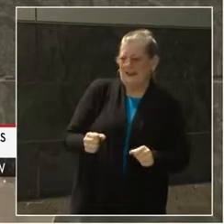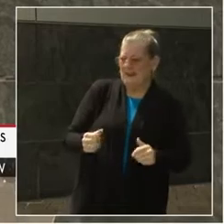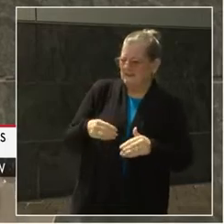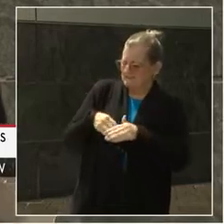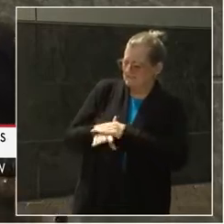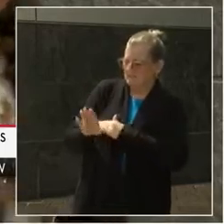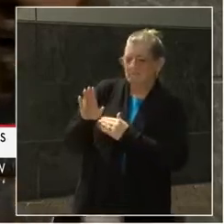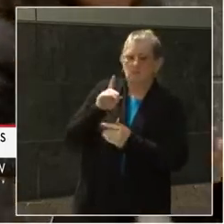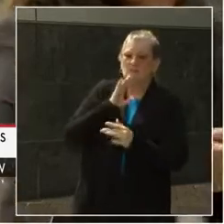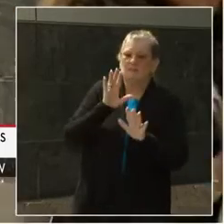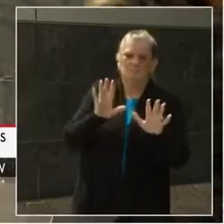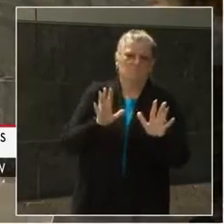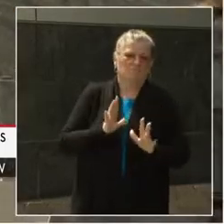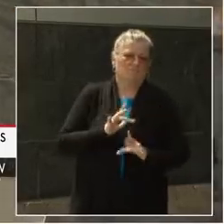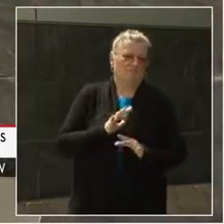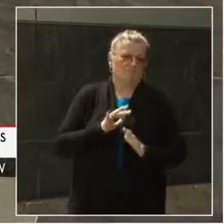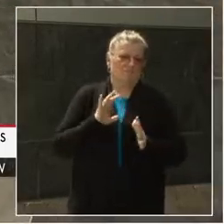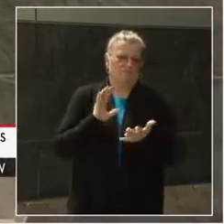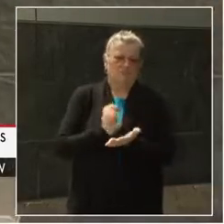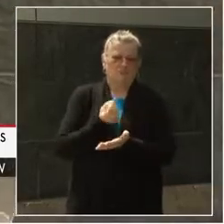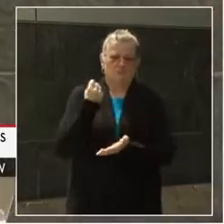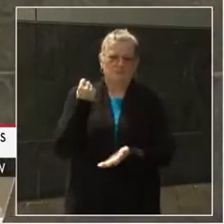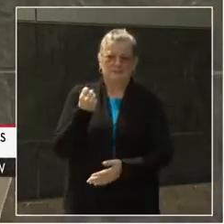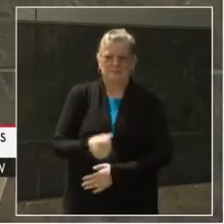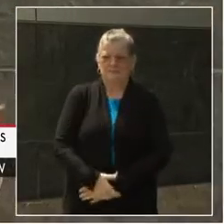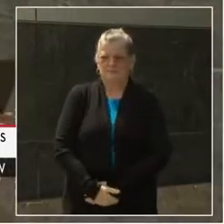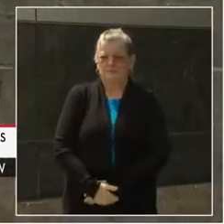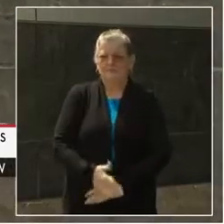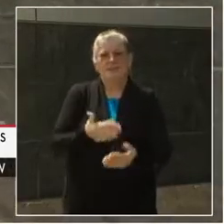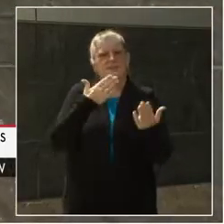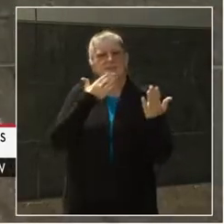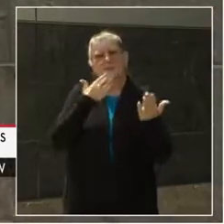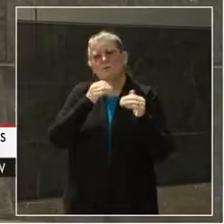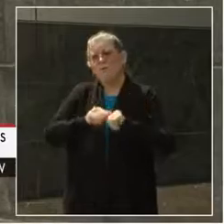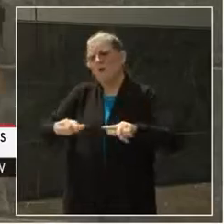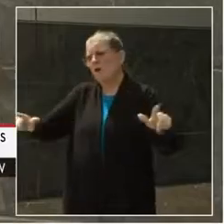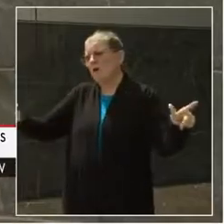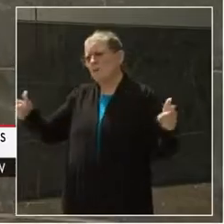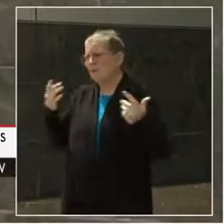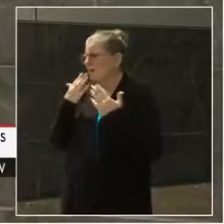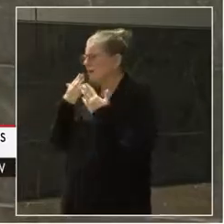Thank you, everybody. Thank you so much.